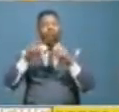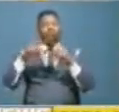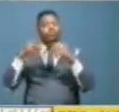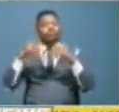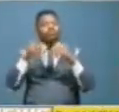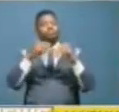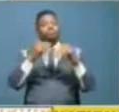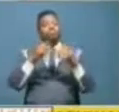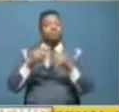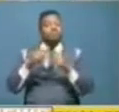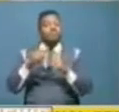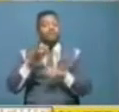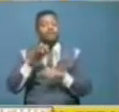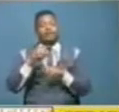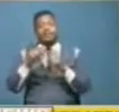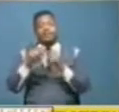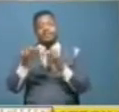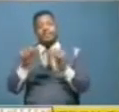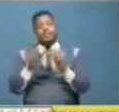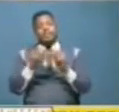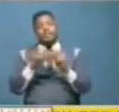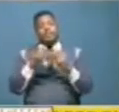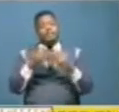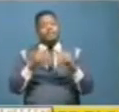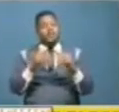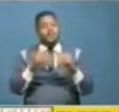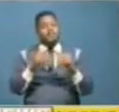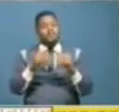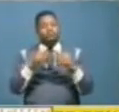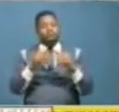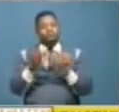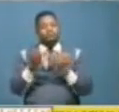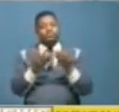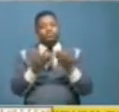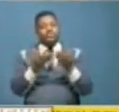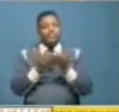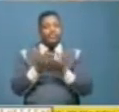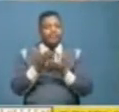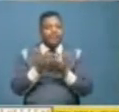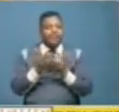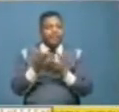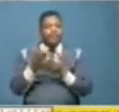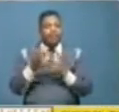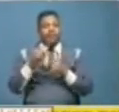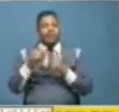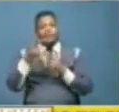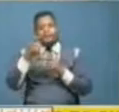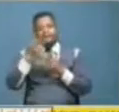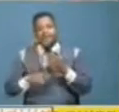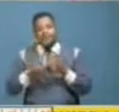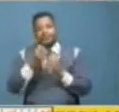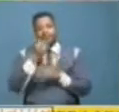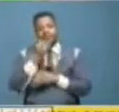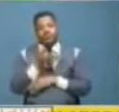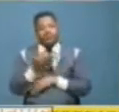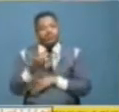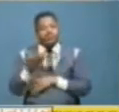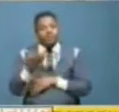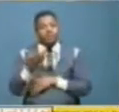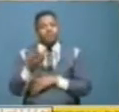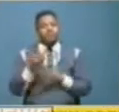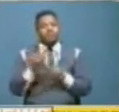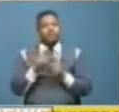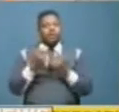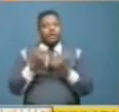and vantage areas in the market. Sellers and buyers haggling over the prices of food items. Truck